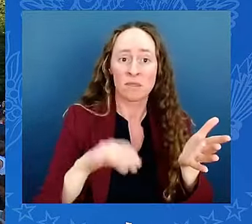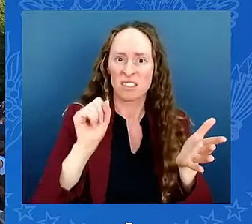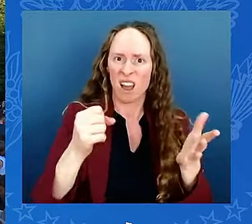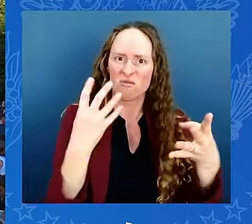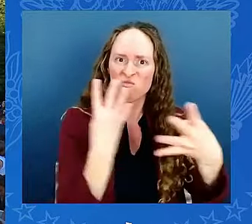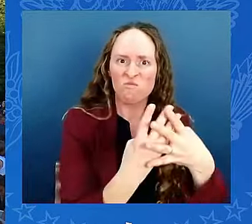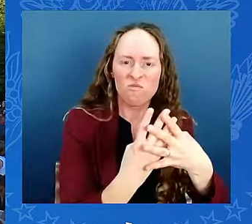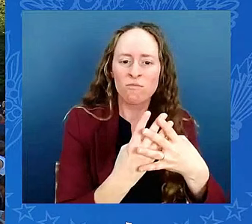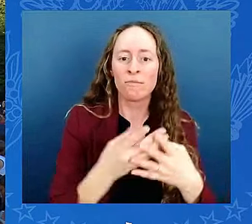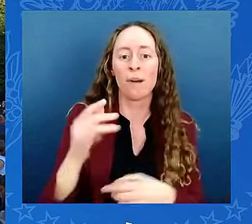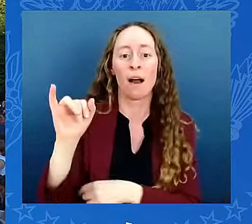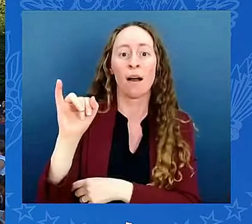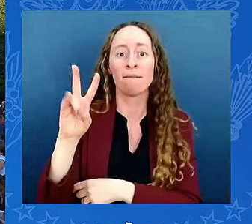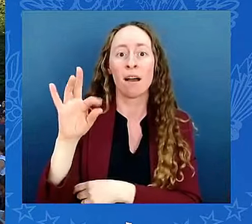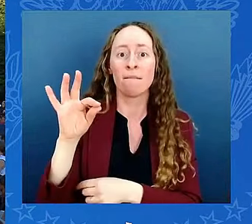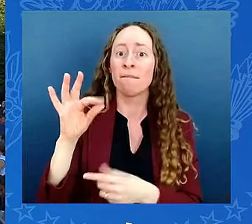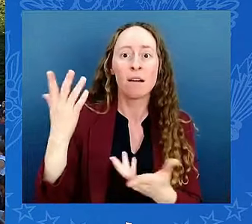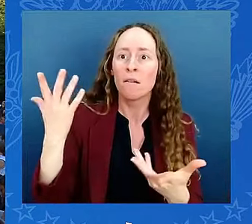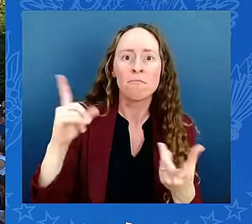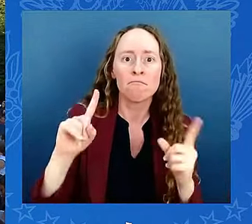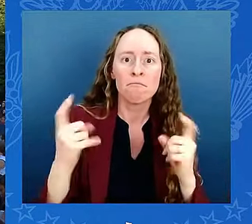It is outrageous.